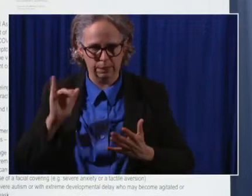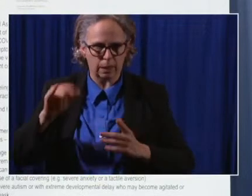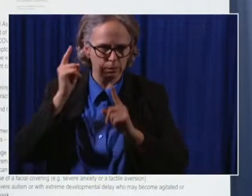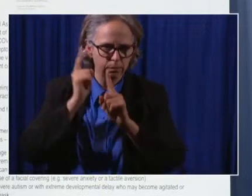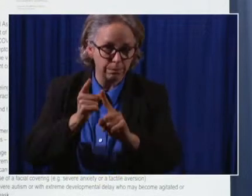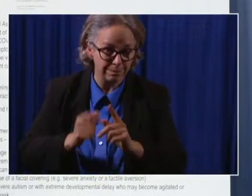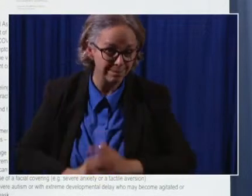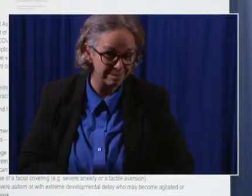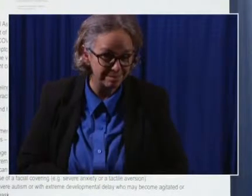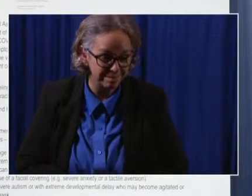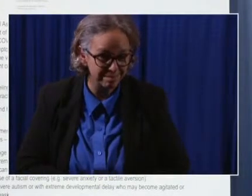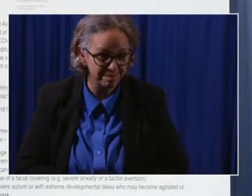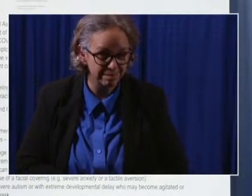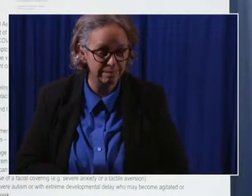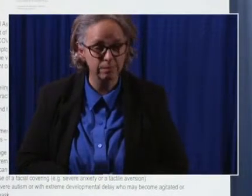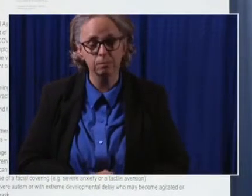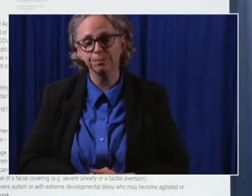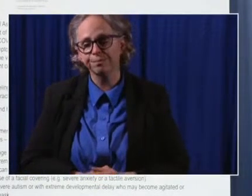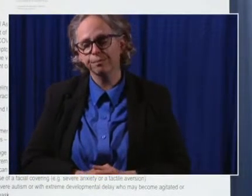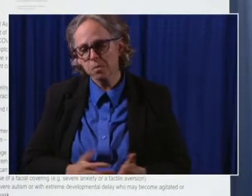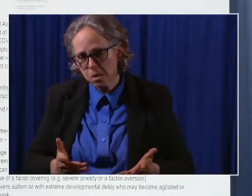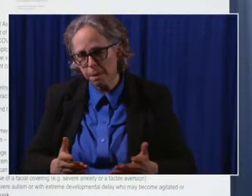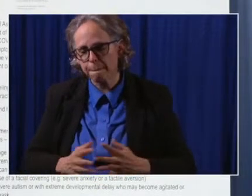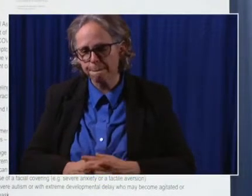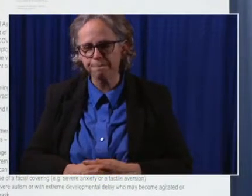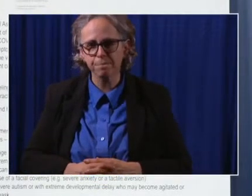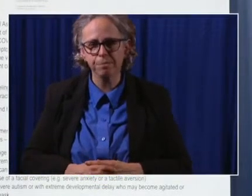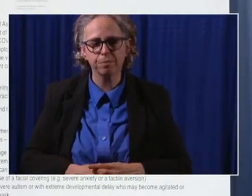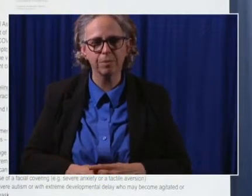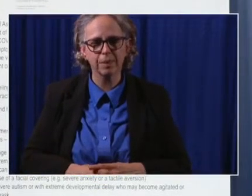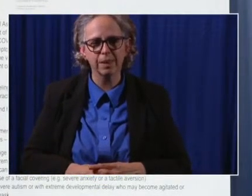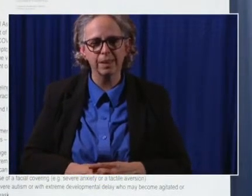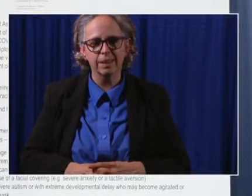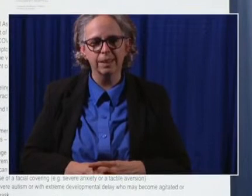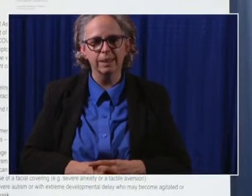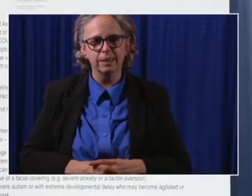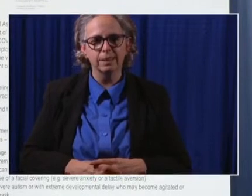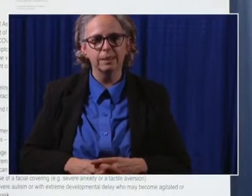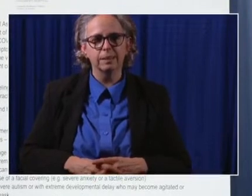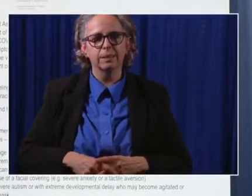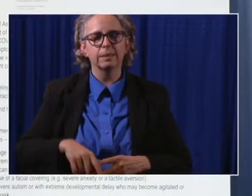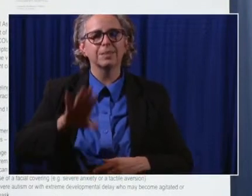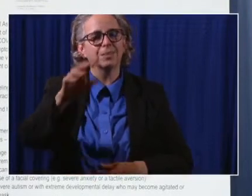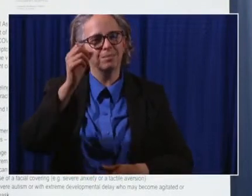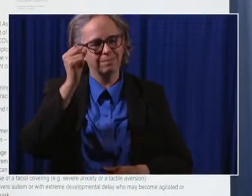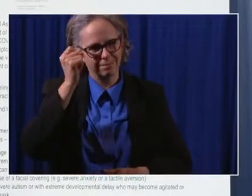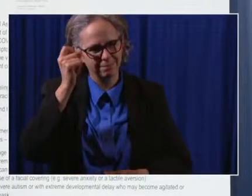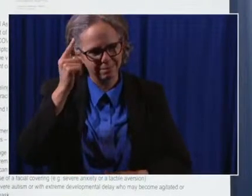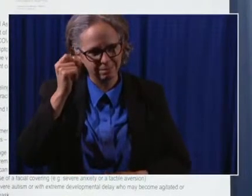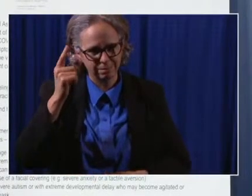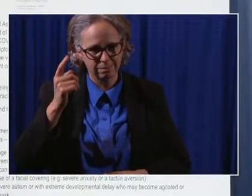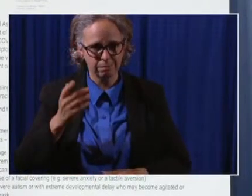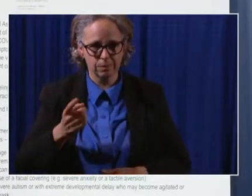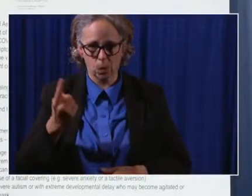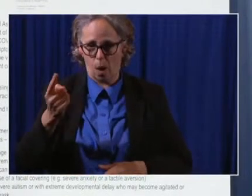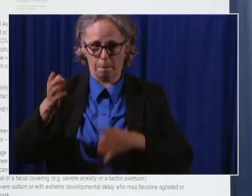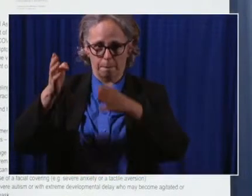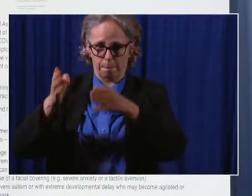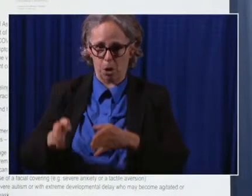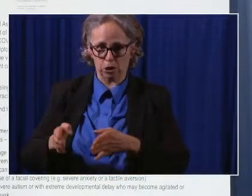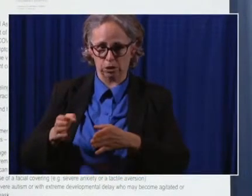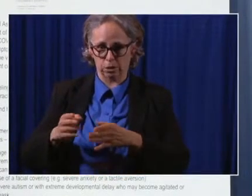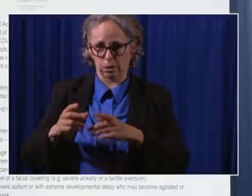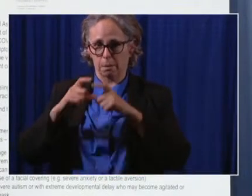be. It's a situation, Jim, where it's the cumulative impact. It's the cumulative impact of what we all